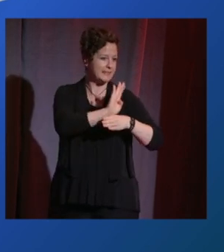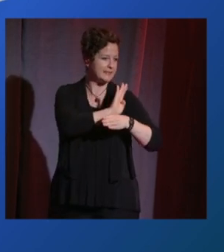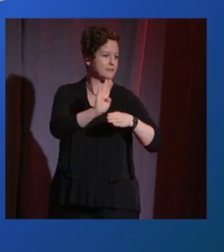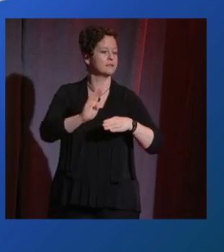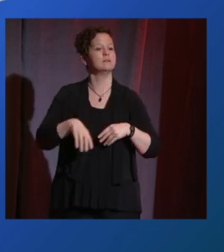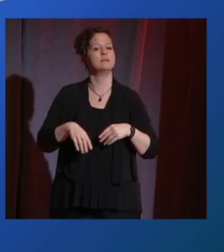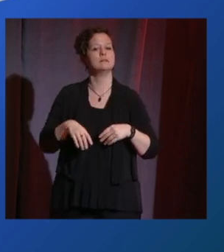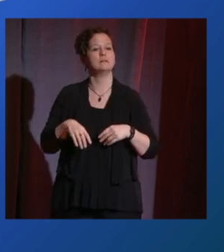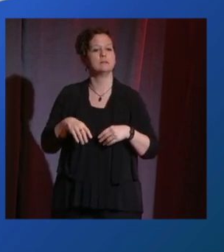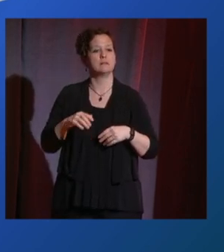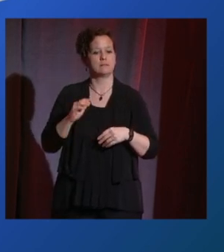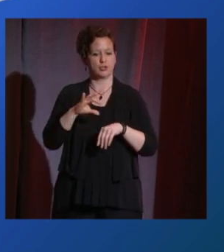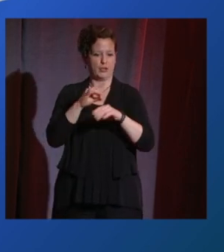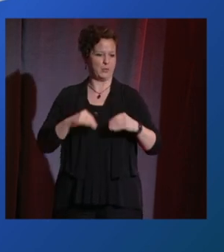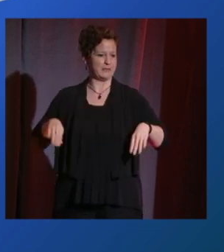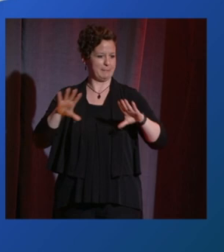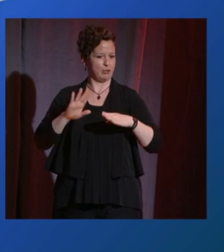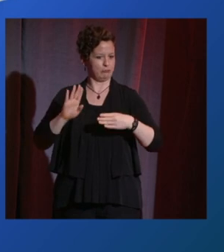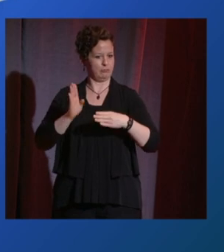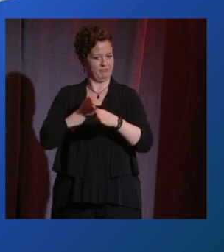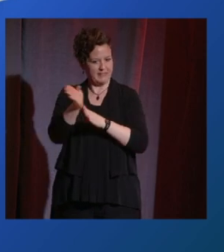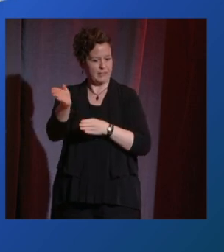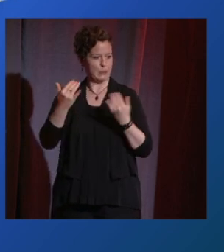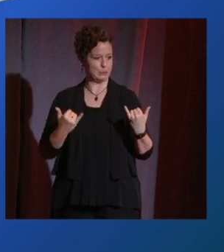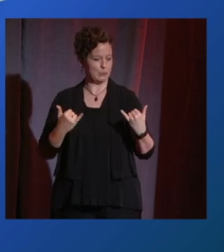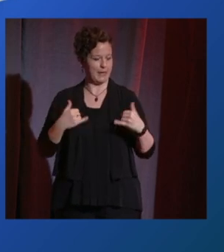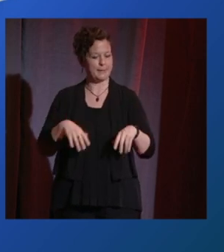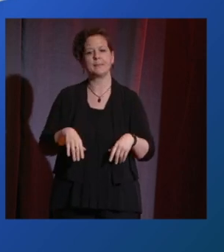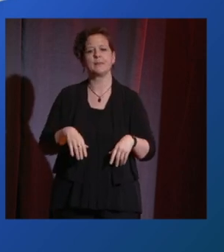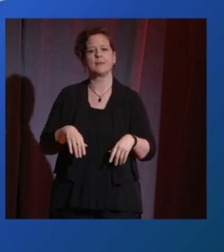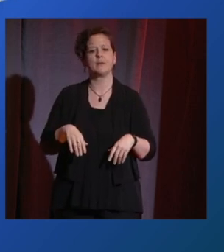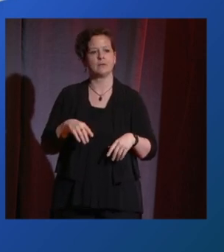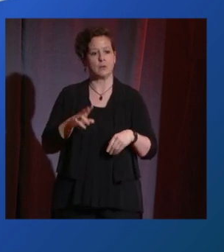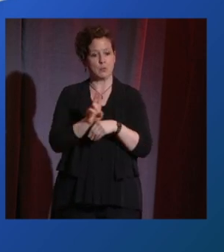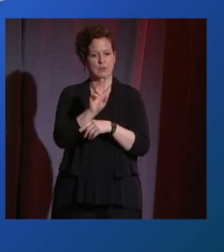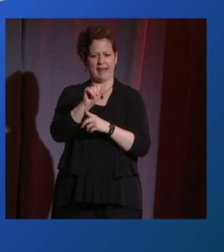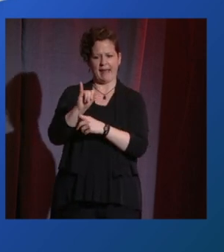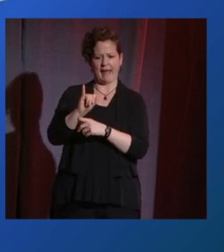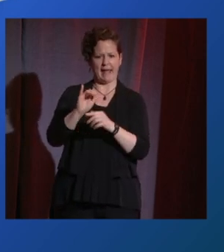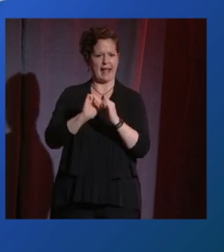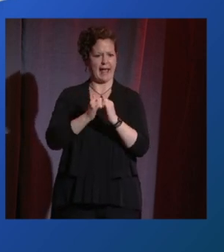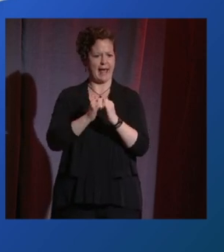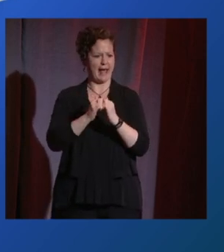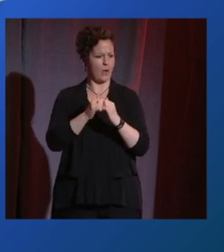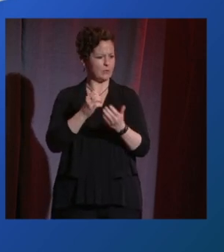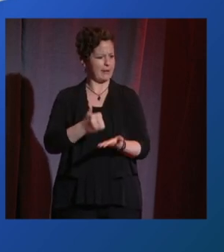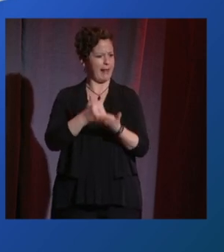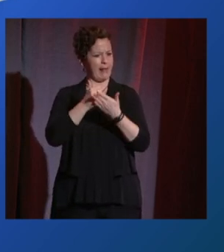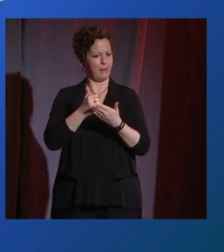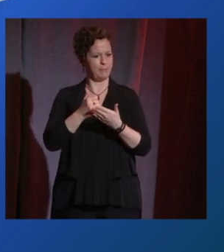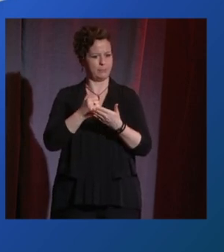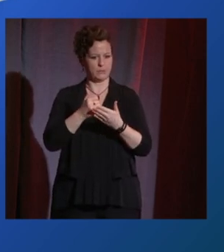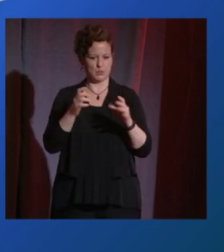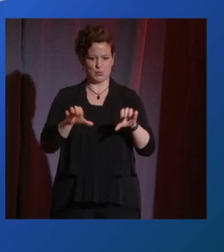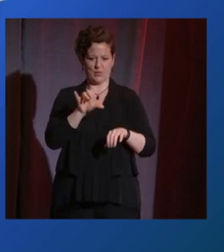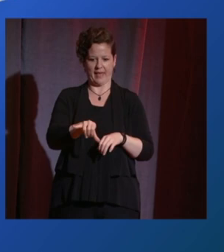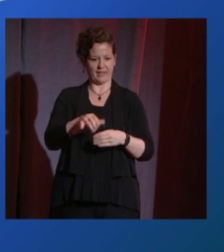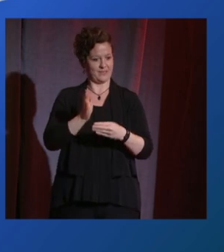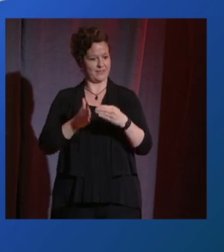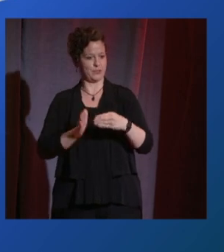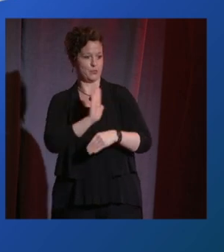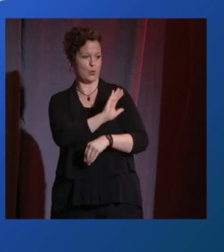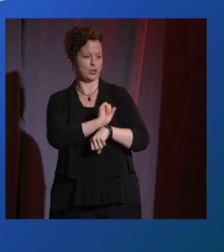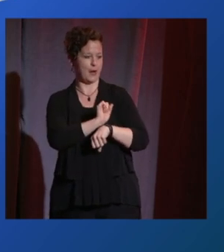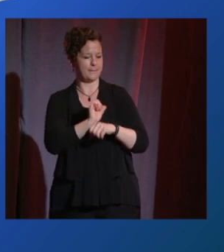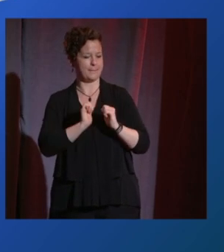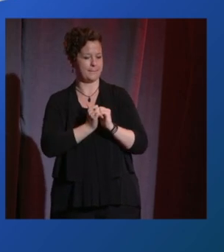geospatial industry today and how can it help you get your job done um